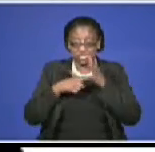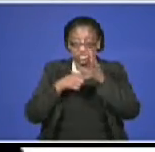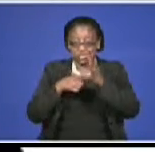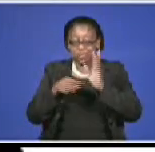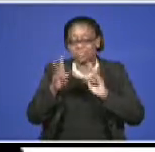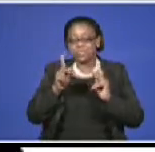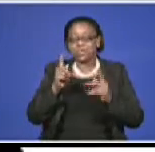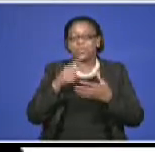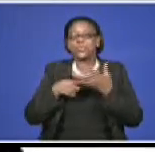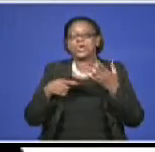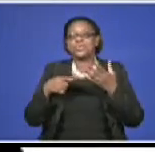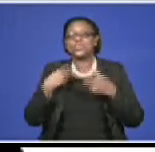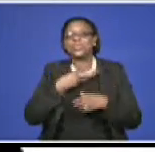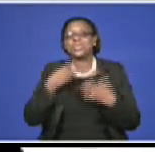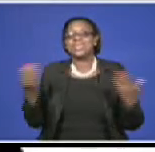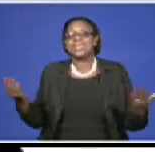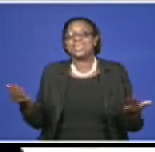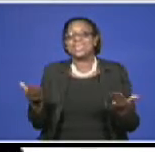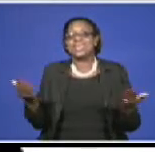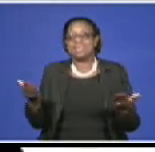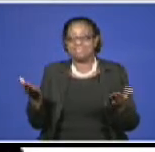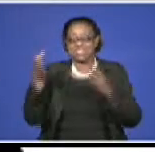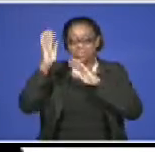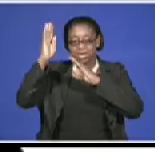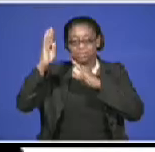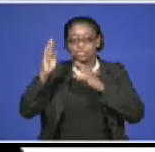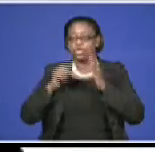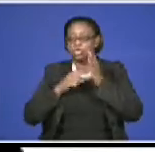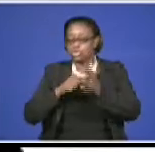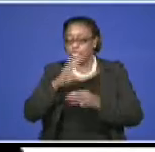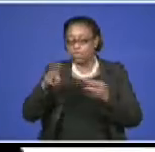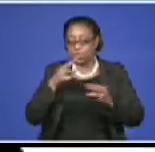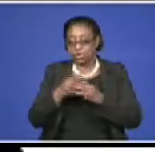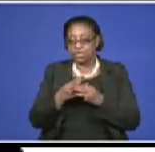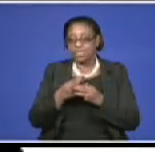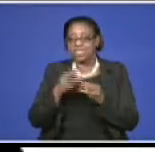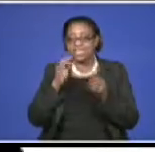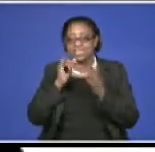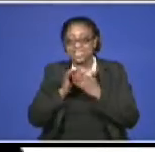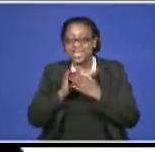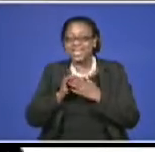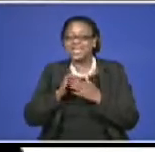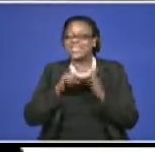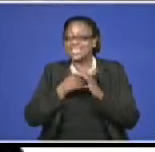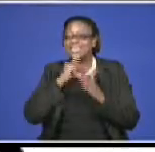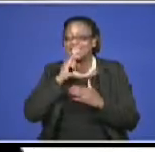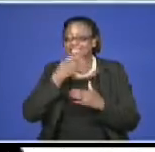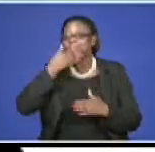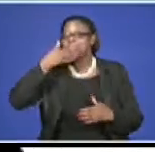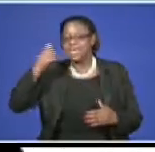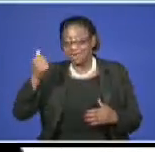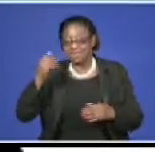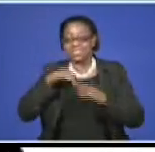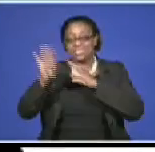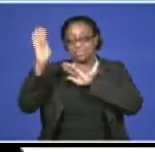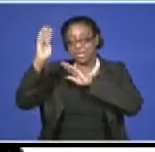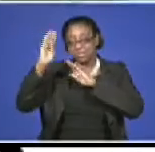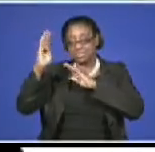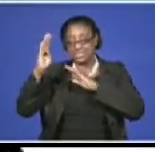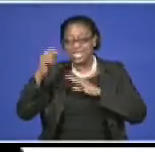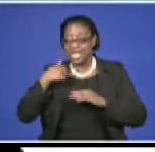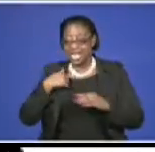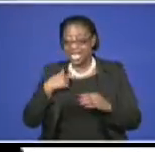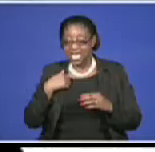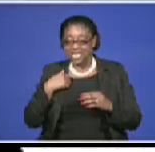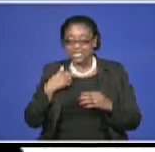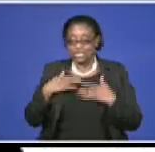have here in the Bahamas, to show the world that like it is better here for real. And I enjoy